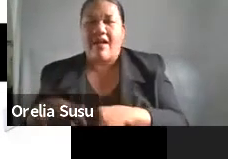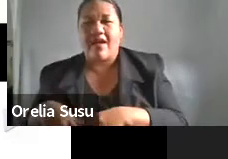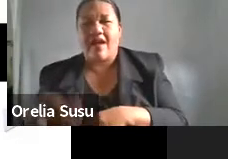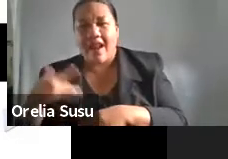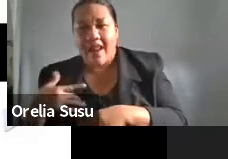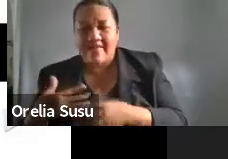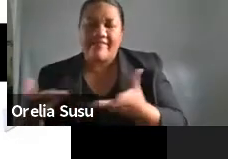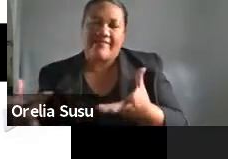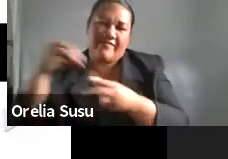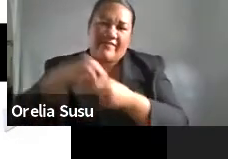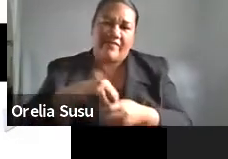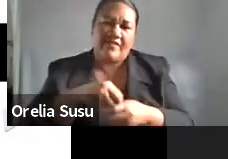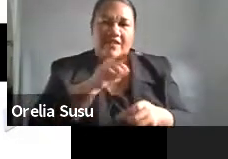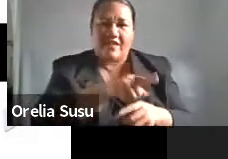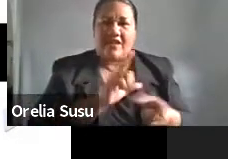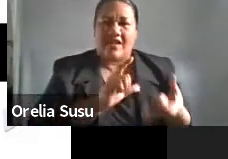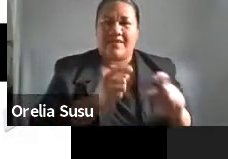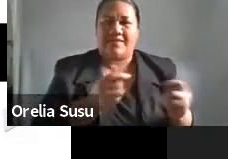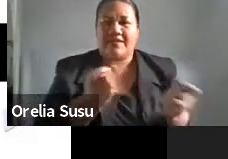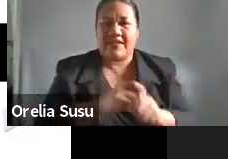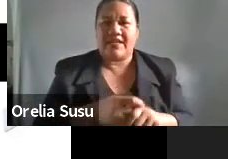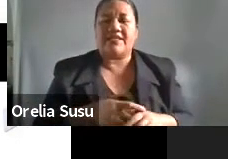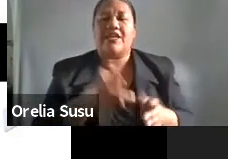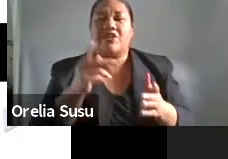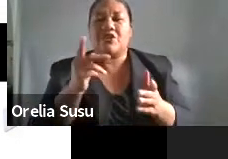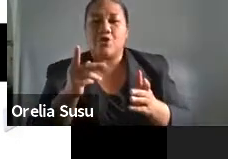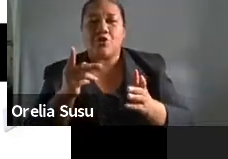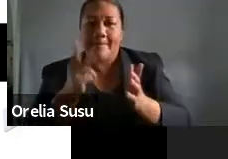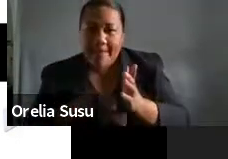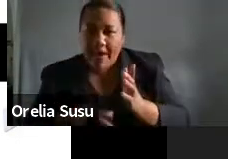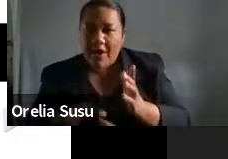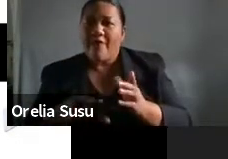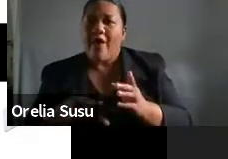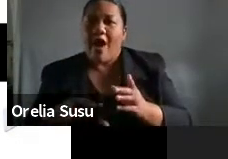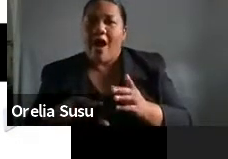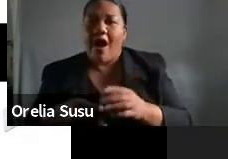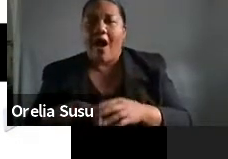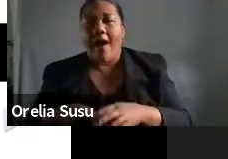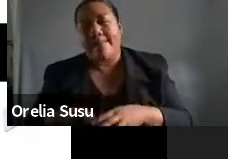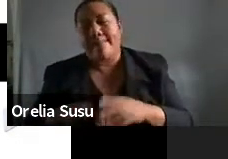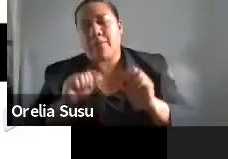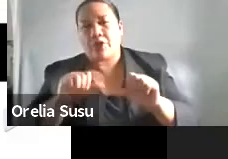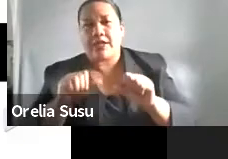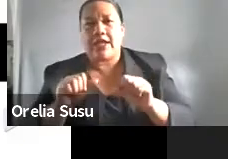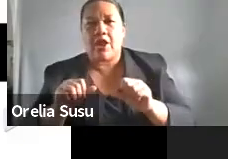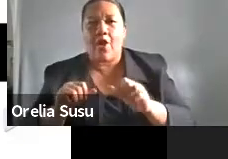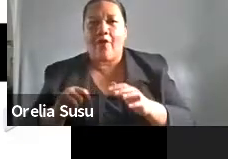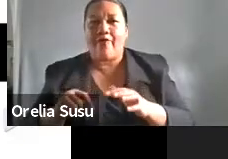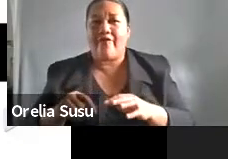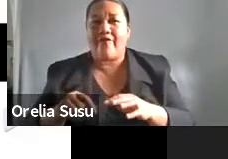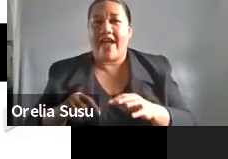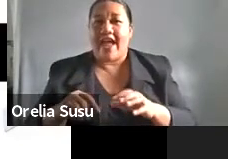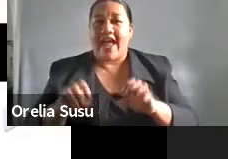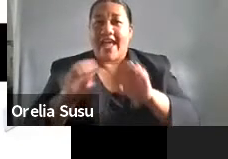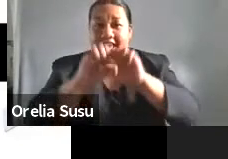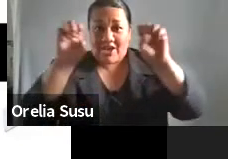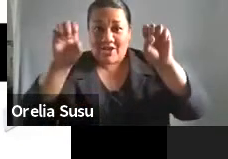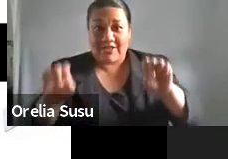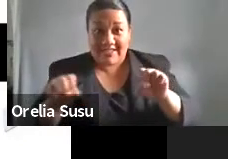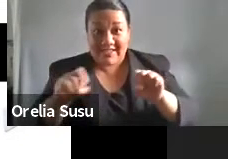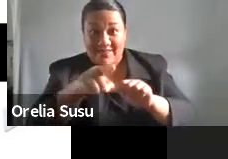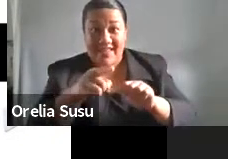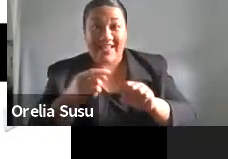sometimes about protecting our ecosystems. I apologize for the photo, but this is a woman that is really trying to